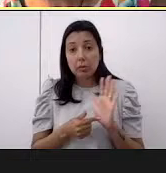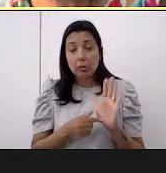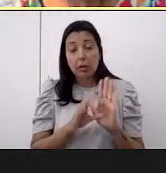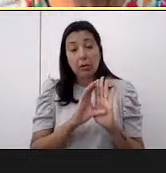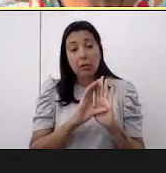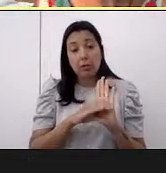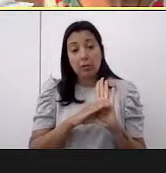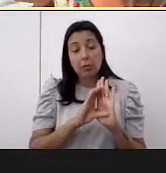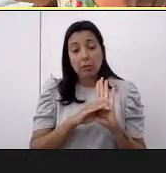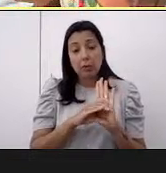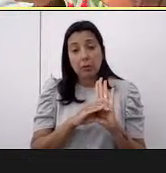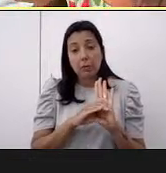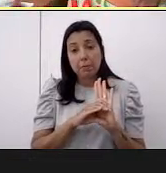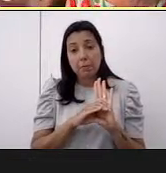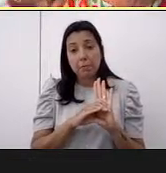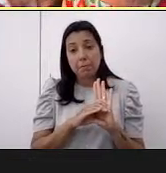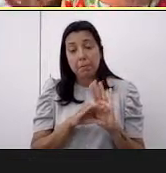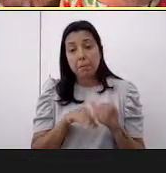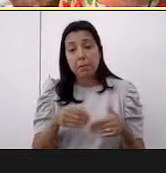transversal economic